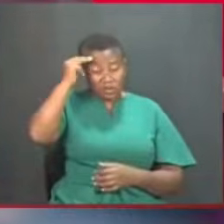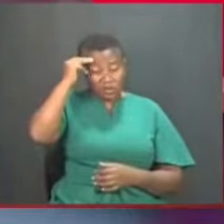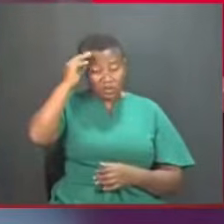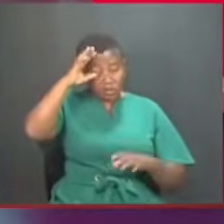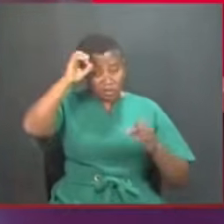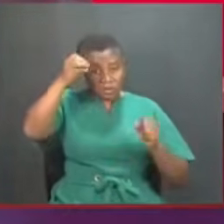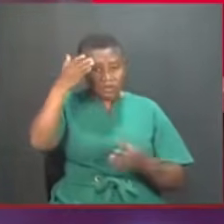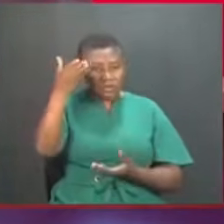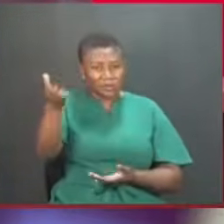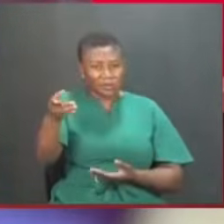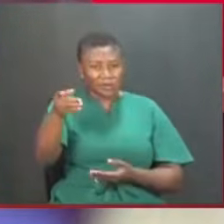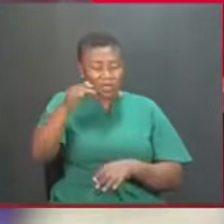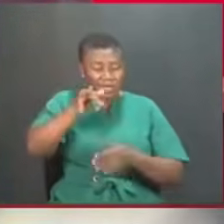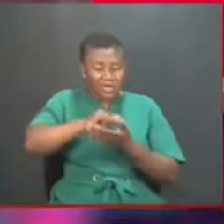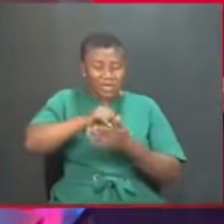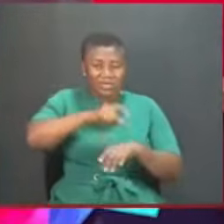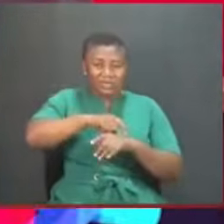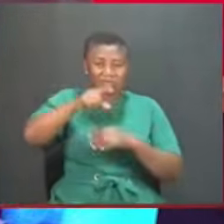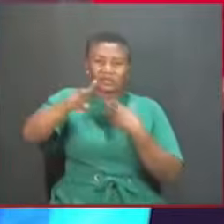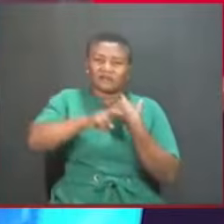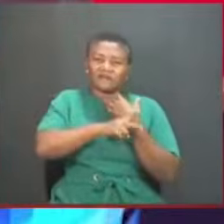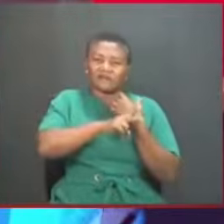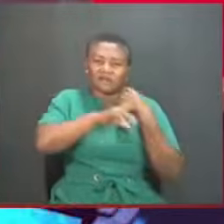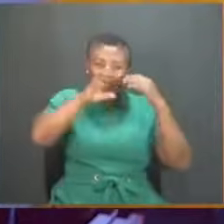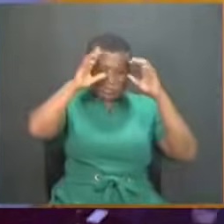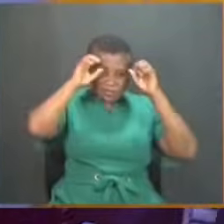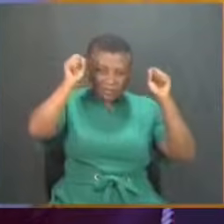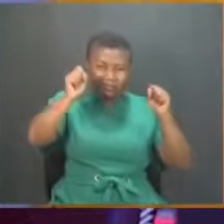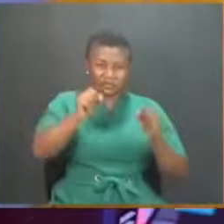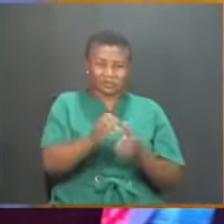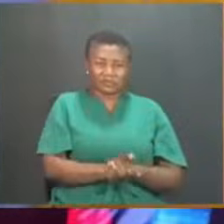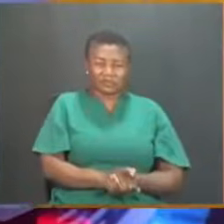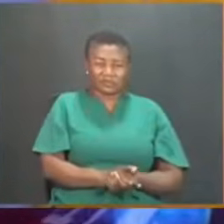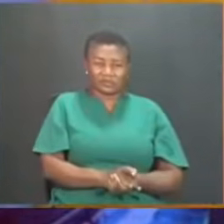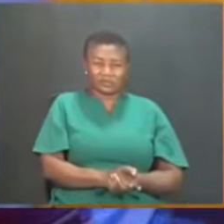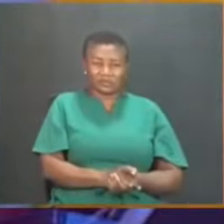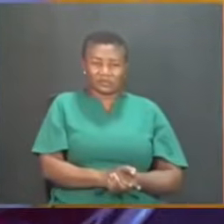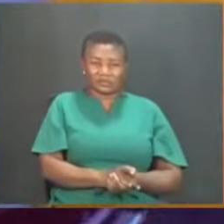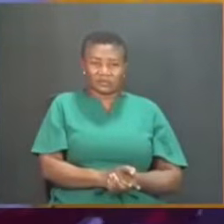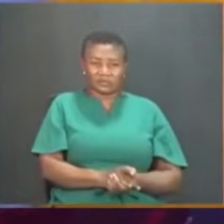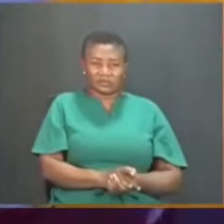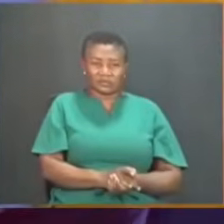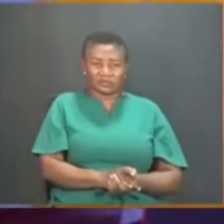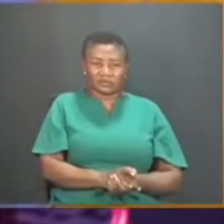That time he was vice president. He was president when I was offered. I declined